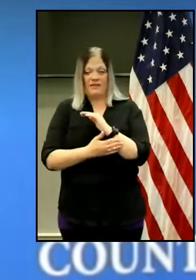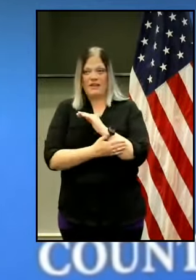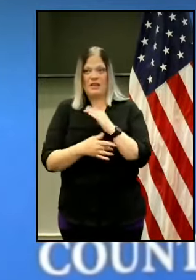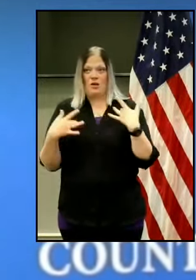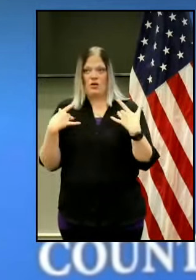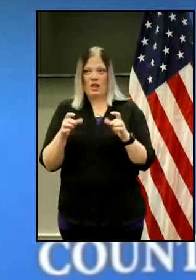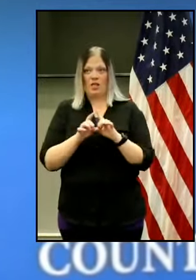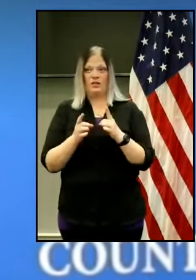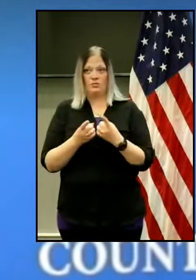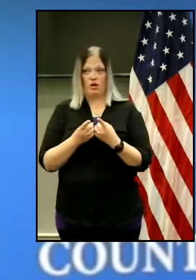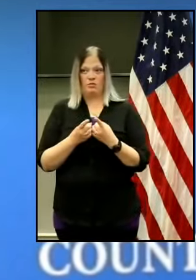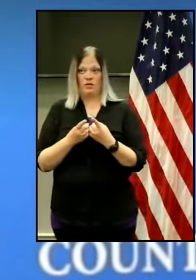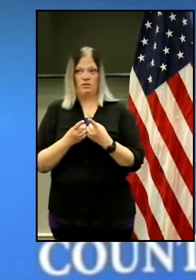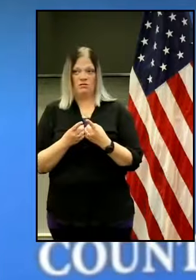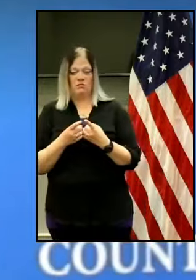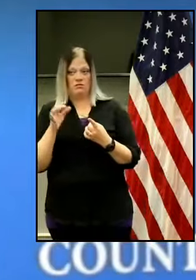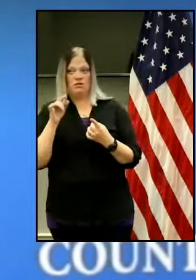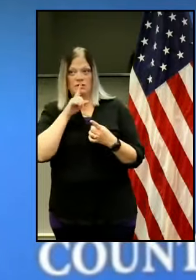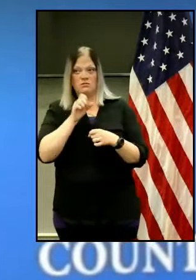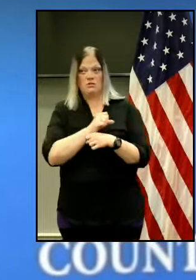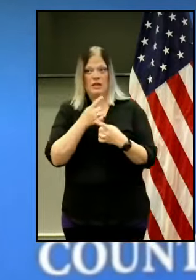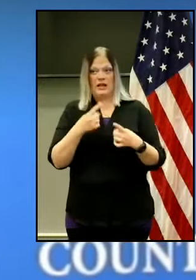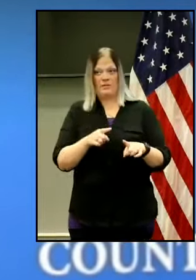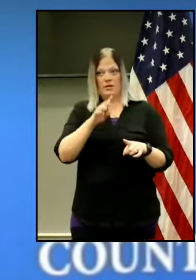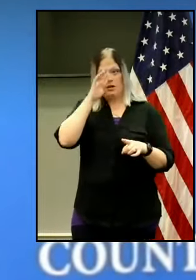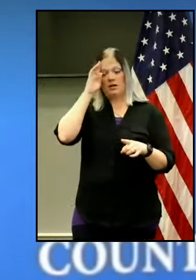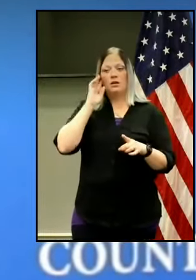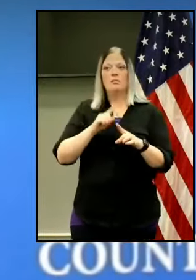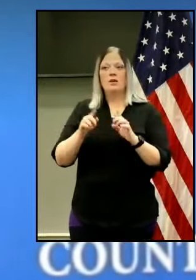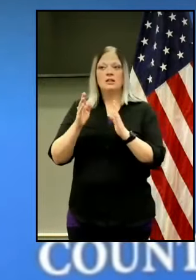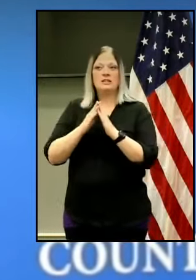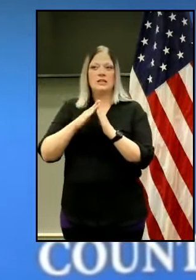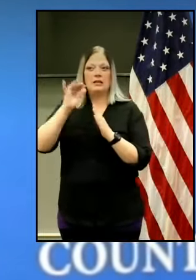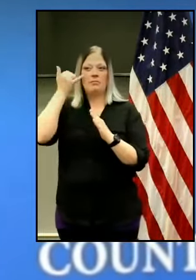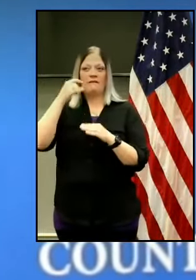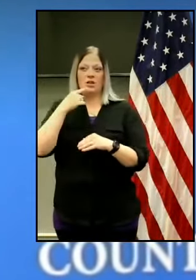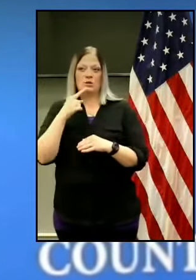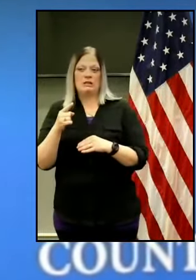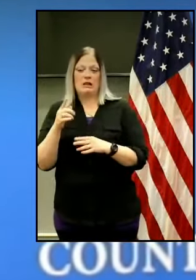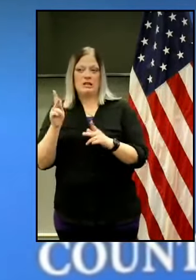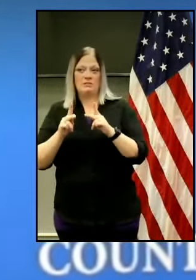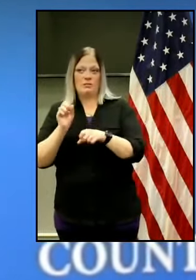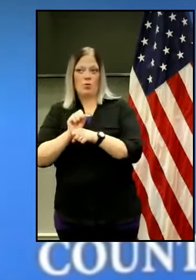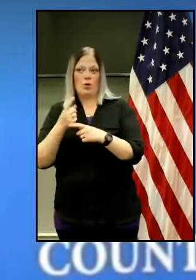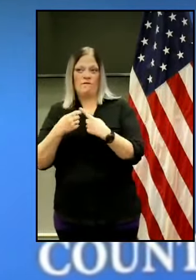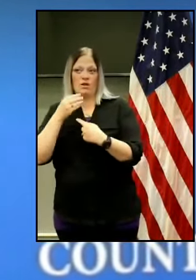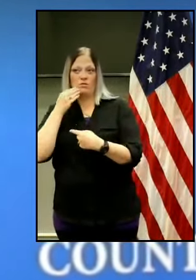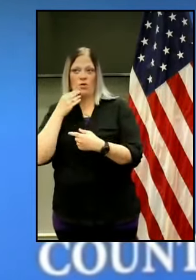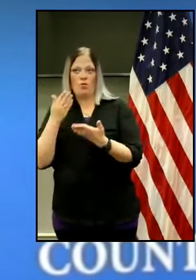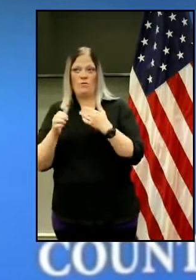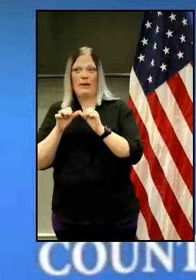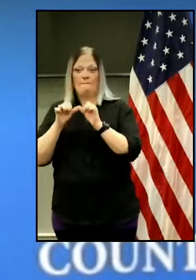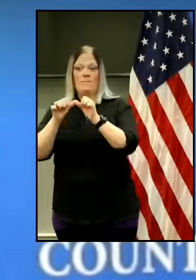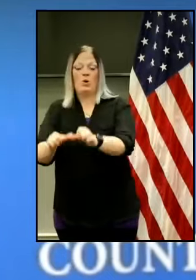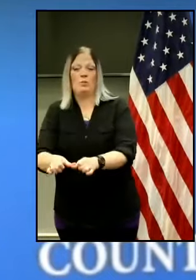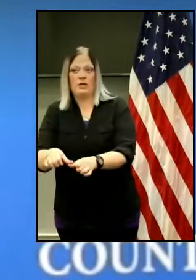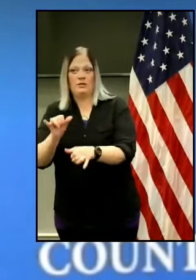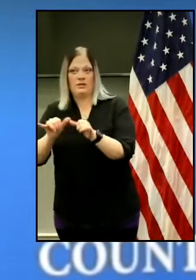department. So that is happening. We know the city of Buffalo has said workers who are working from home may permanently be working from home.